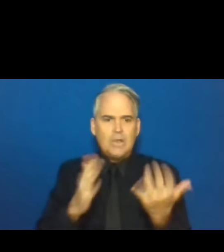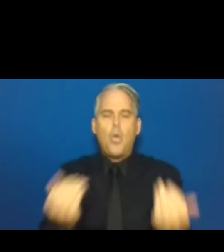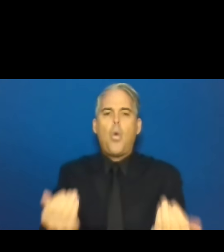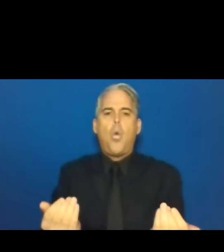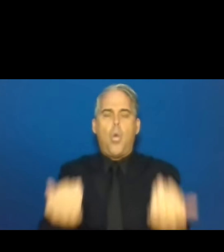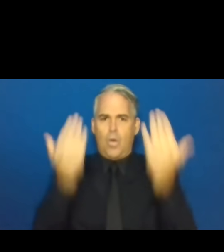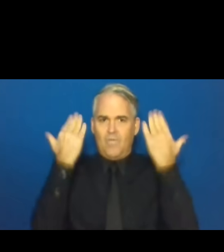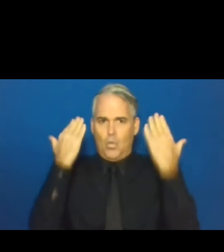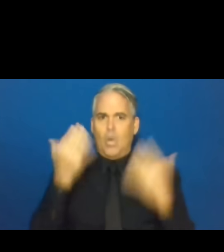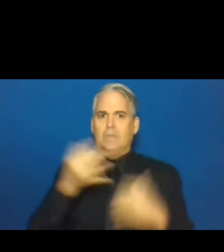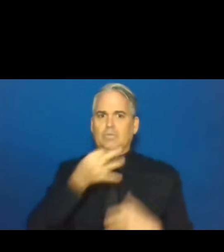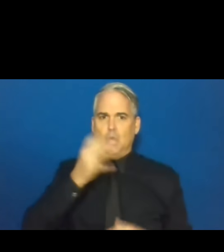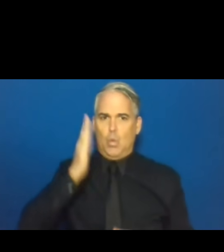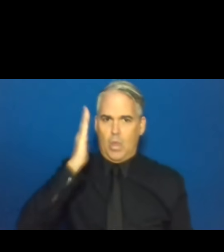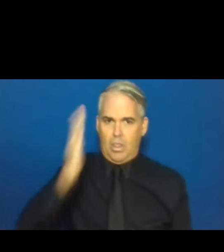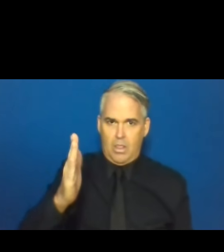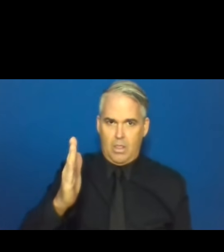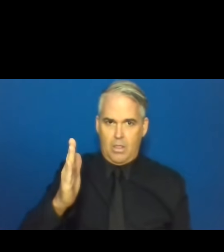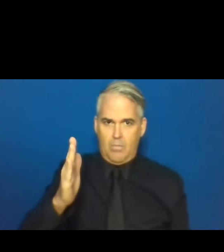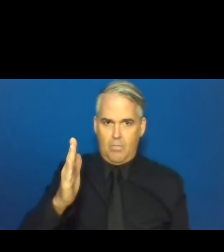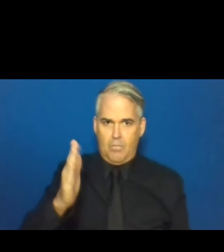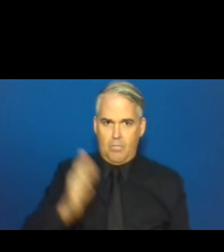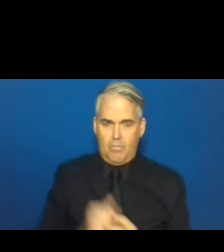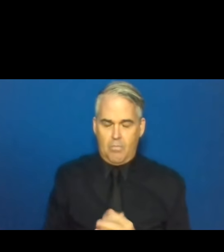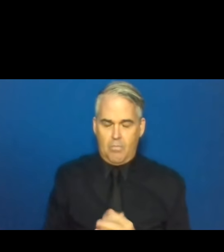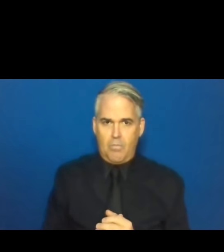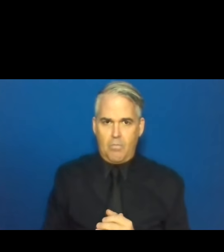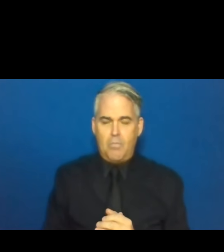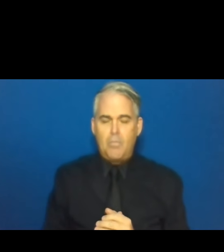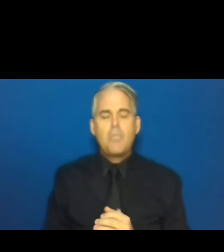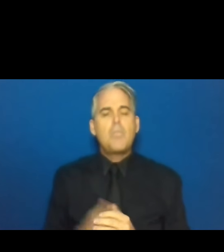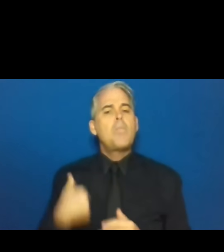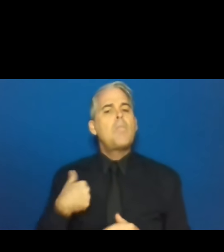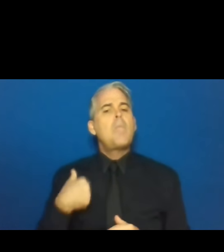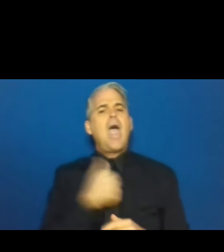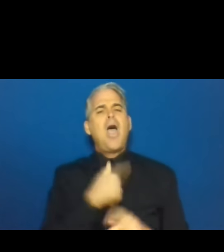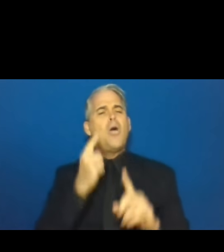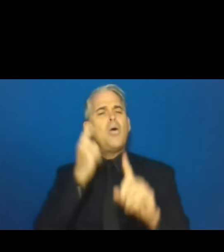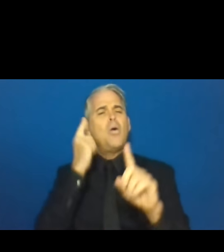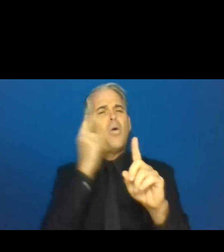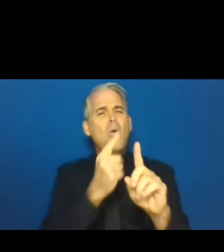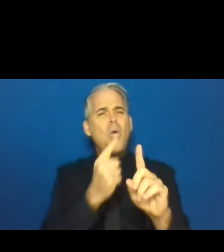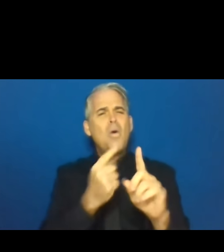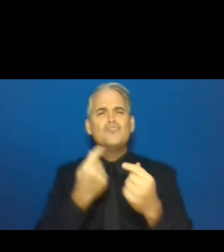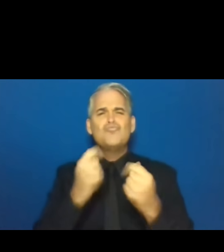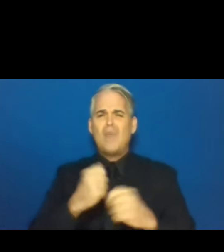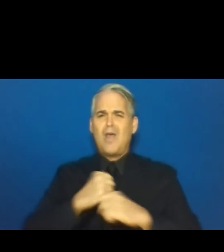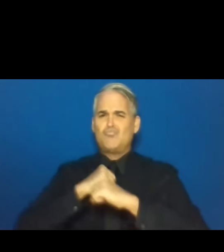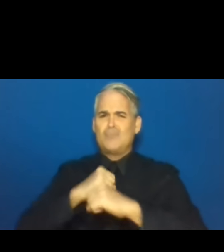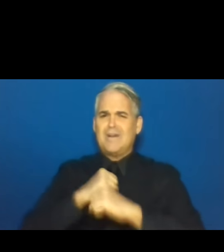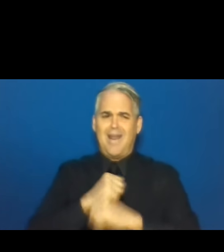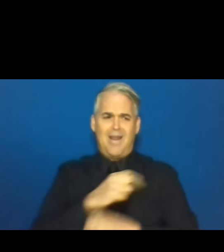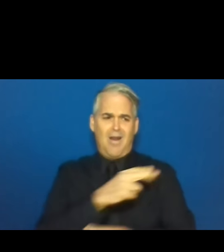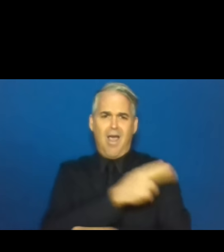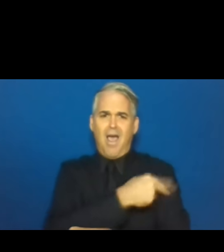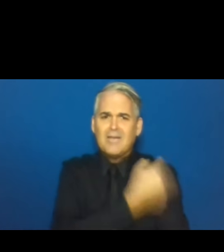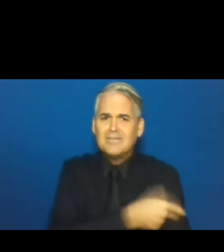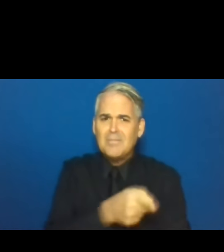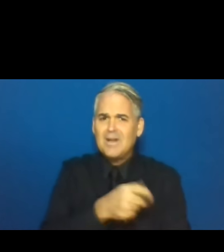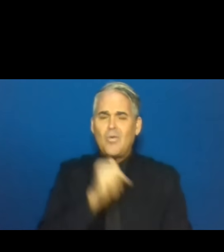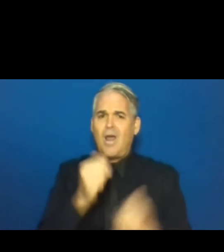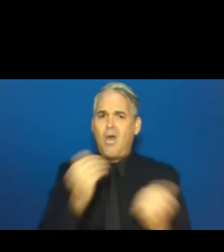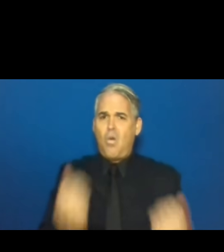to saving lives, one of the main goals of our response is to protect our public health system and our hospitals from being